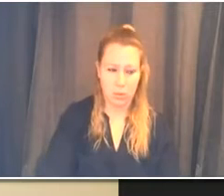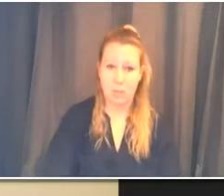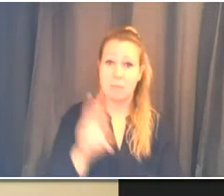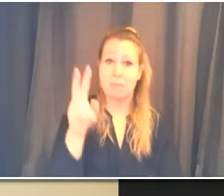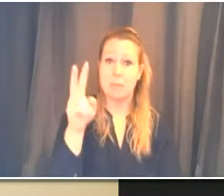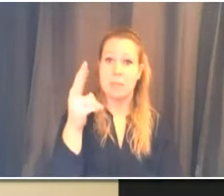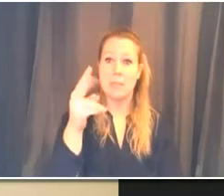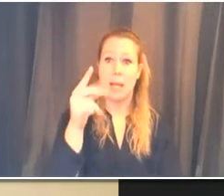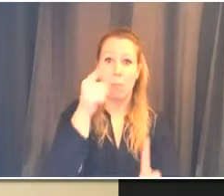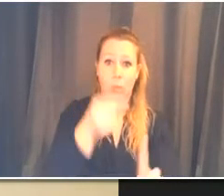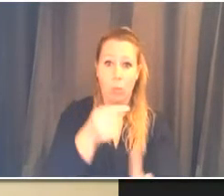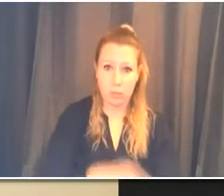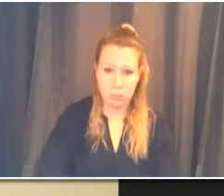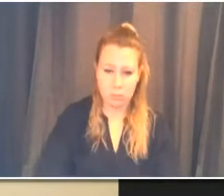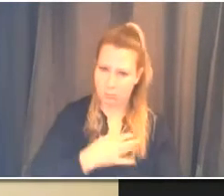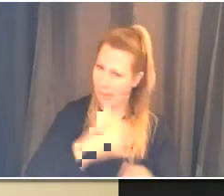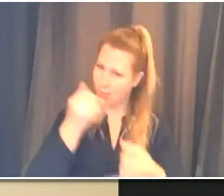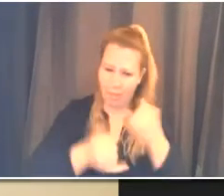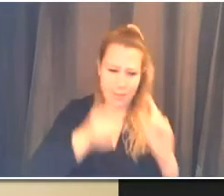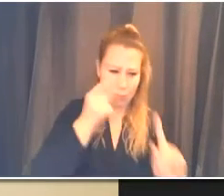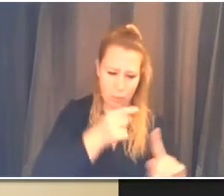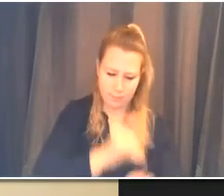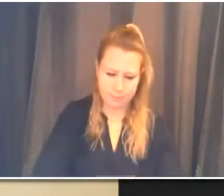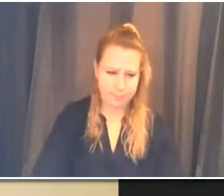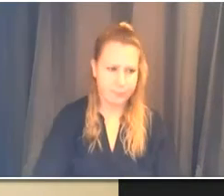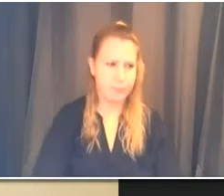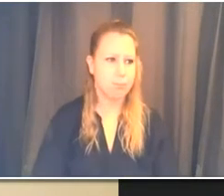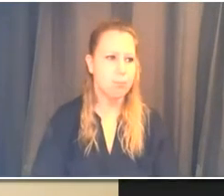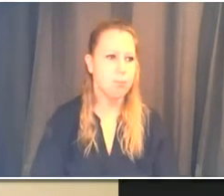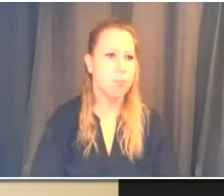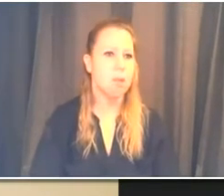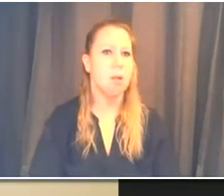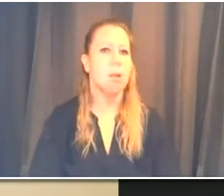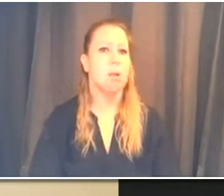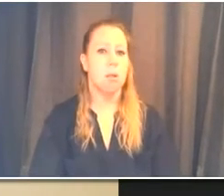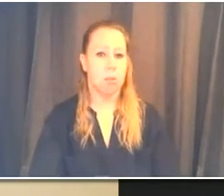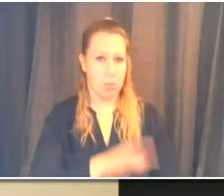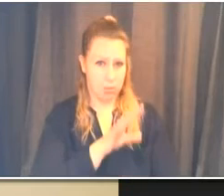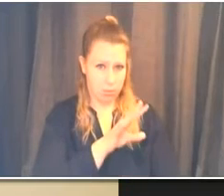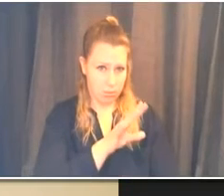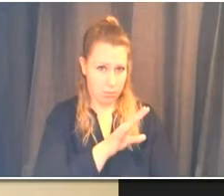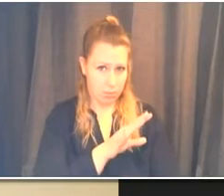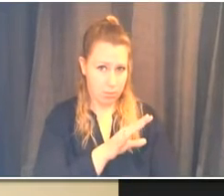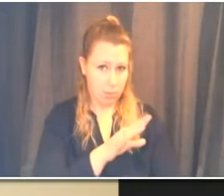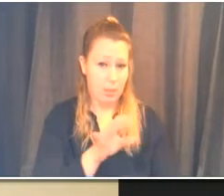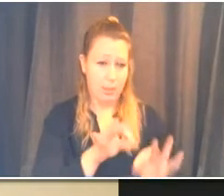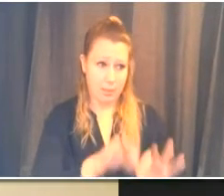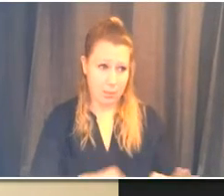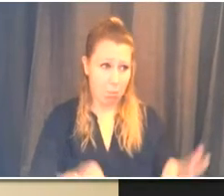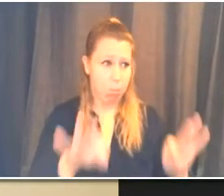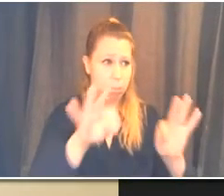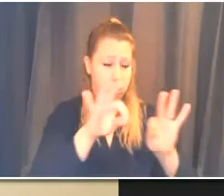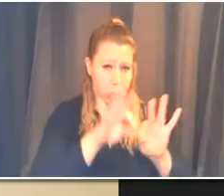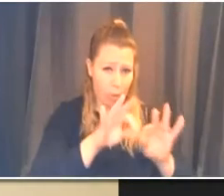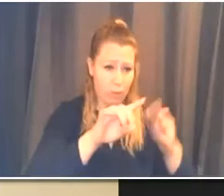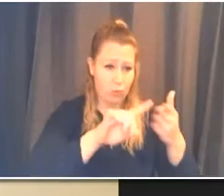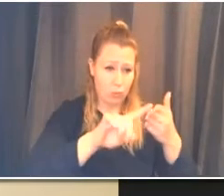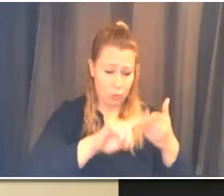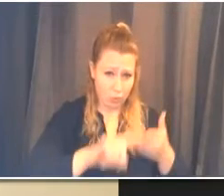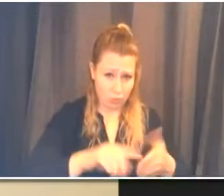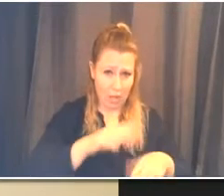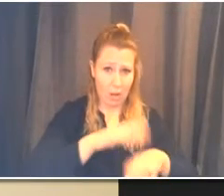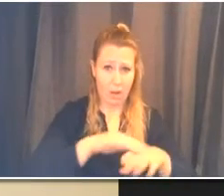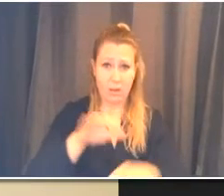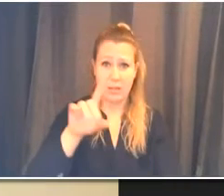that we're ramping that up and whether that means you get more civilians not the NYPD is hiring another class of officers perhaps we need to look